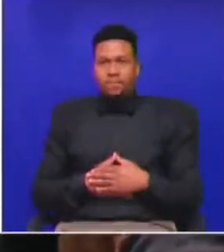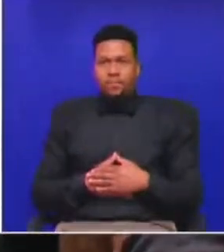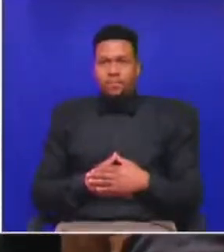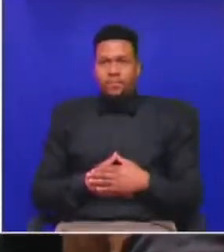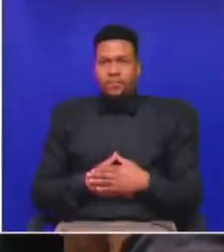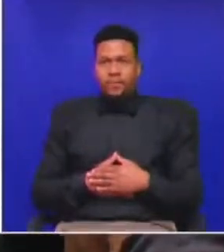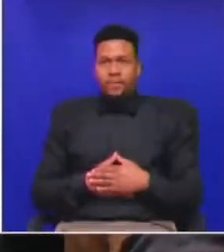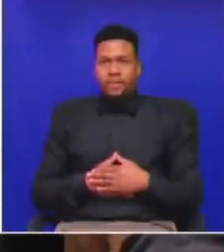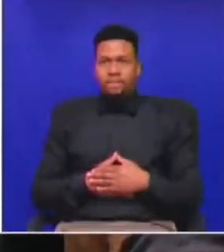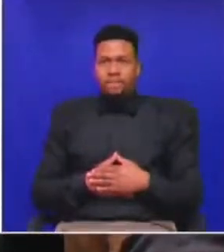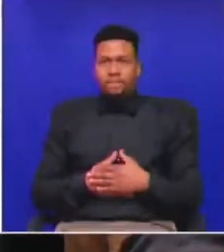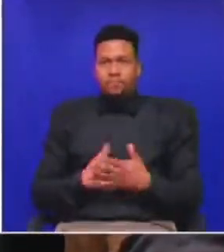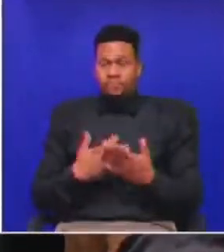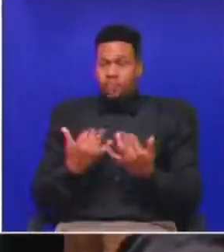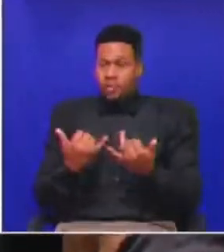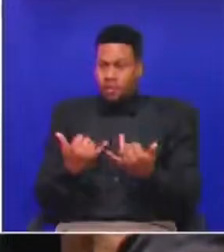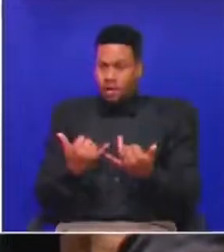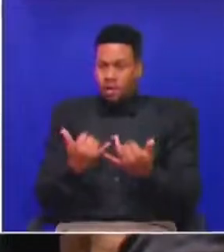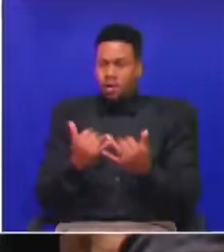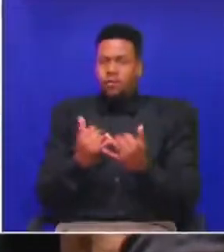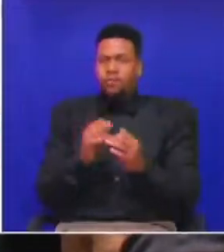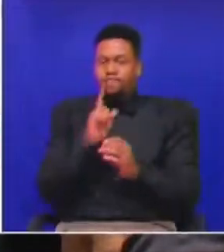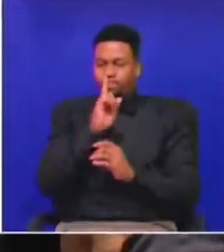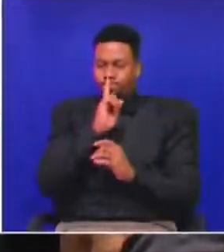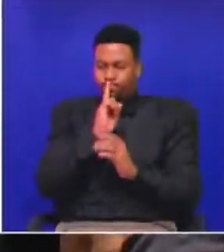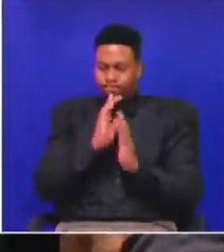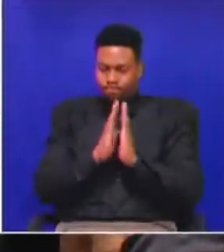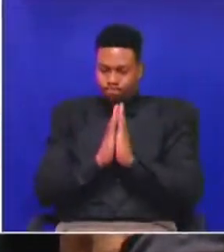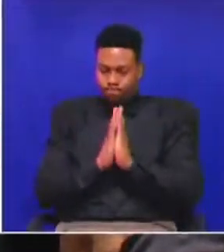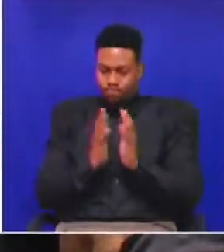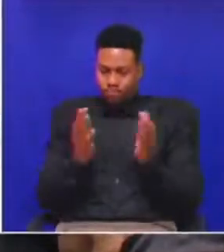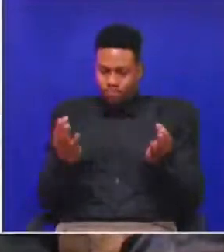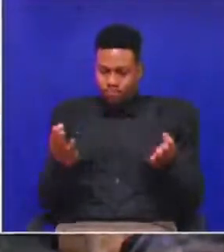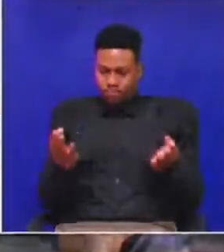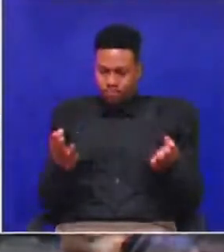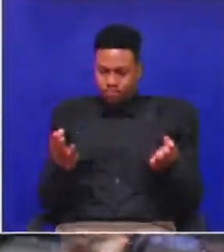There will now be a moment of silent prayer or meditation.